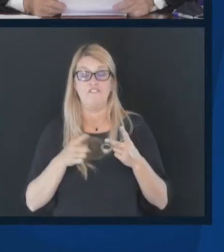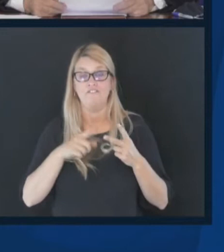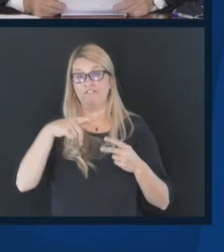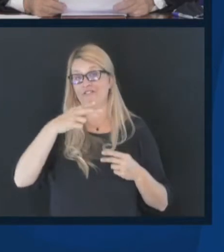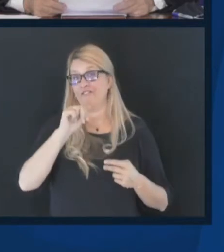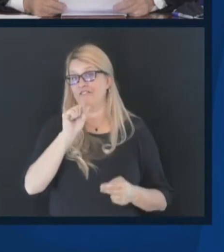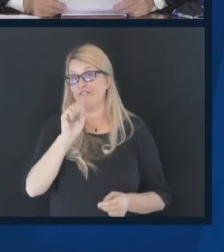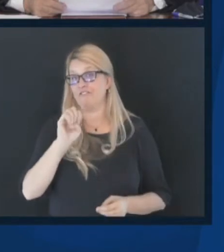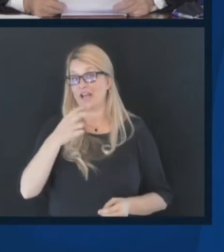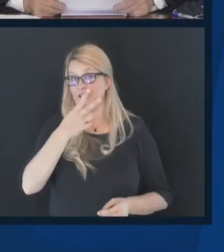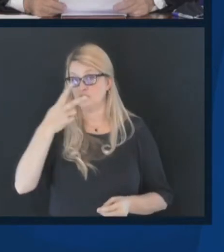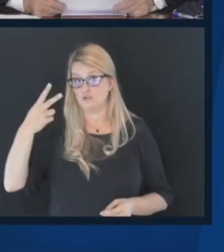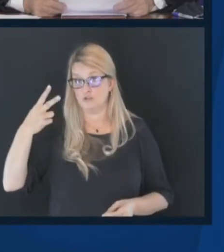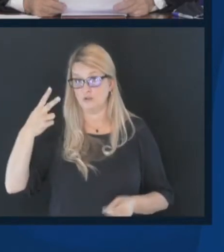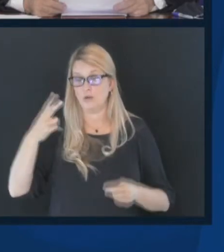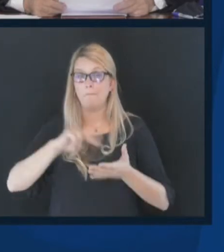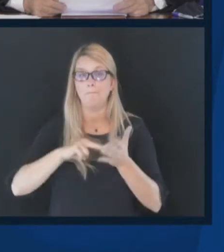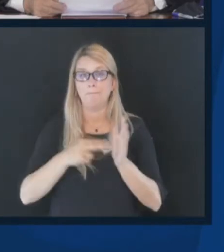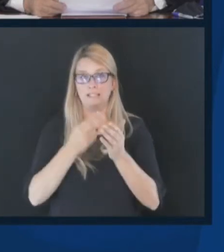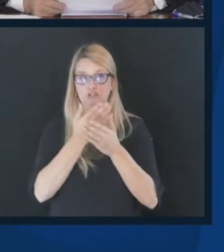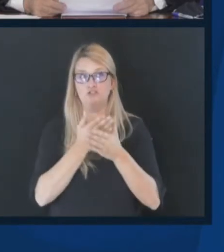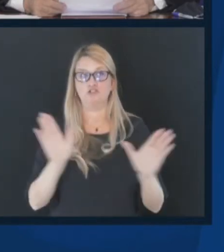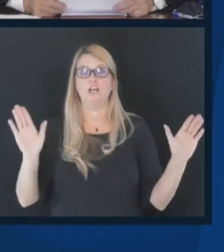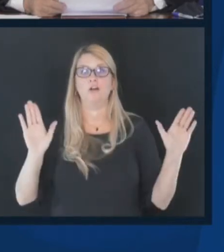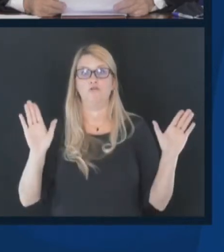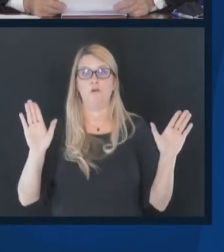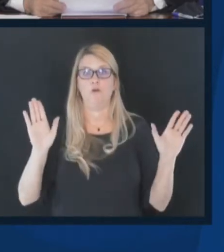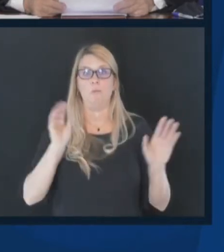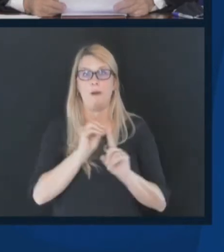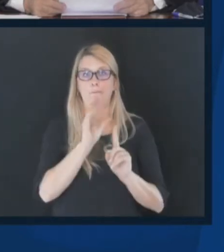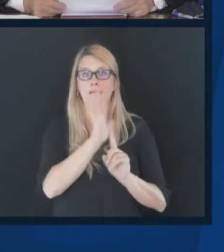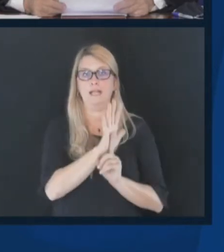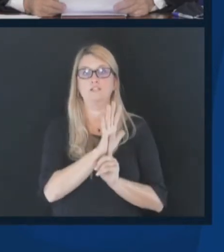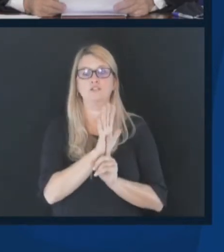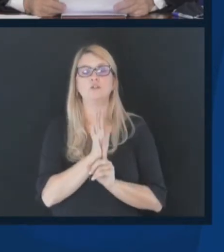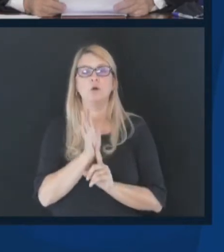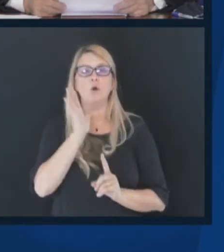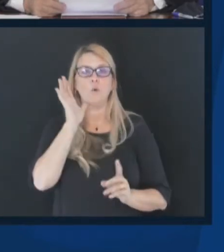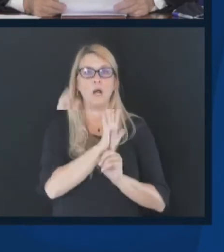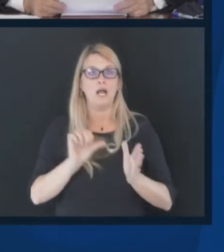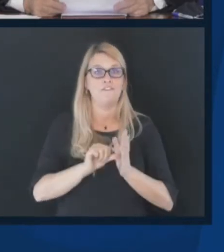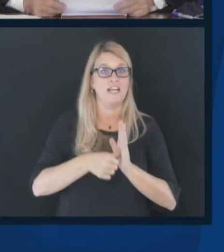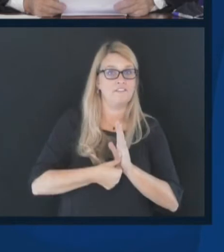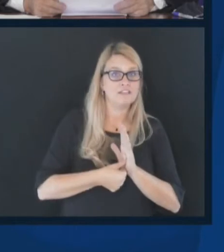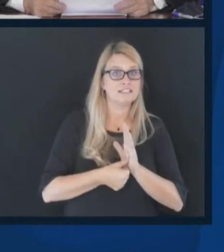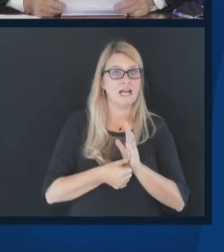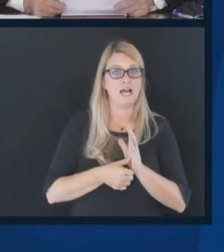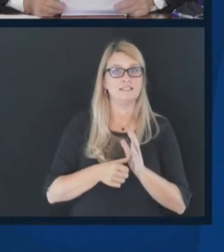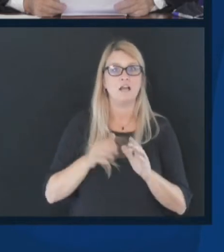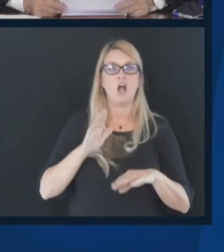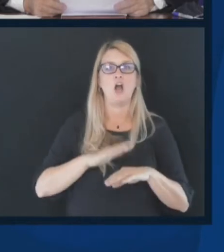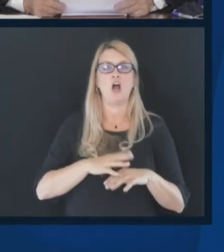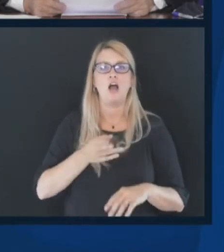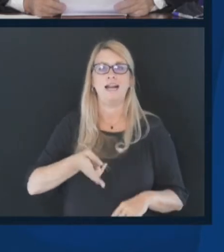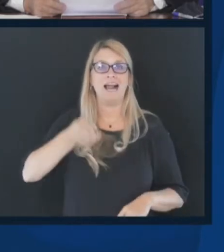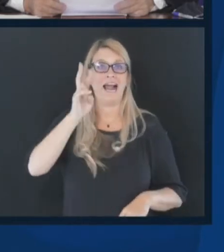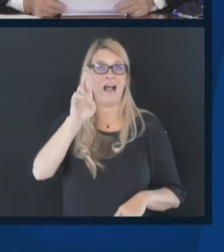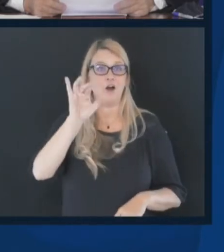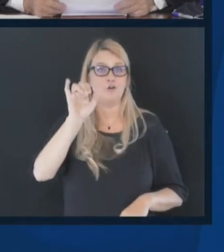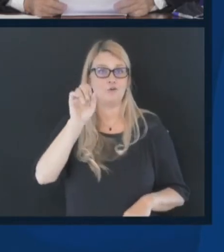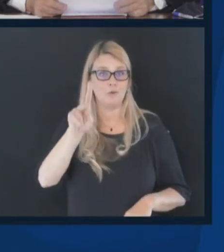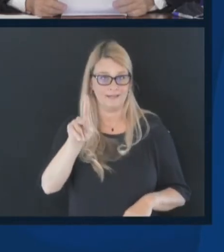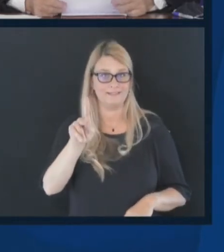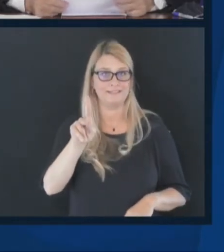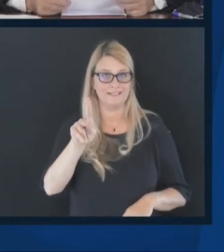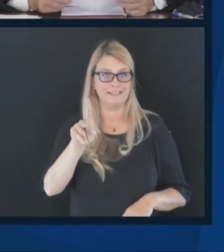general population, we will place initial emphasis on the most vulnerable in the general population